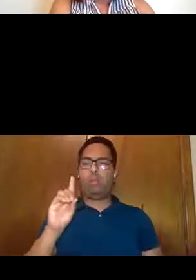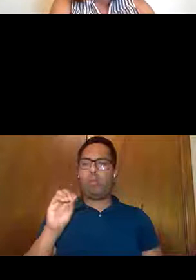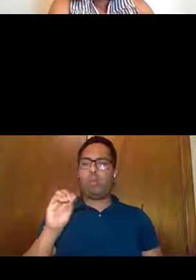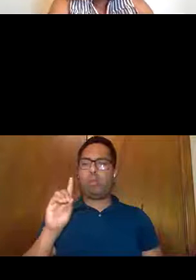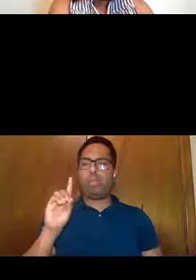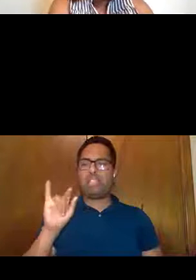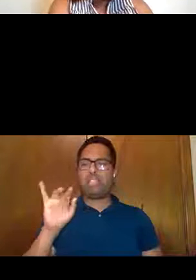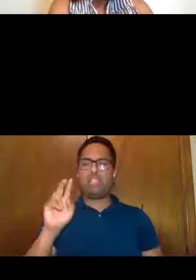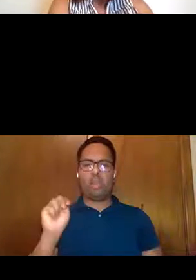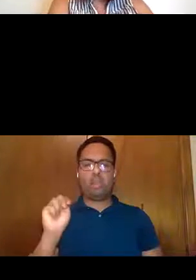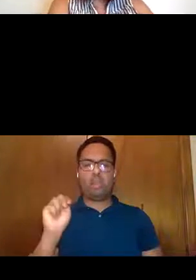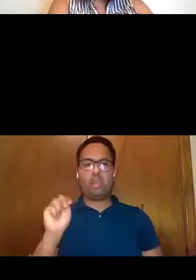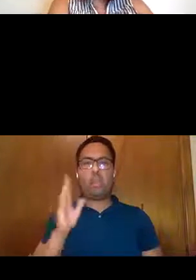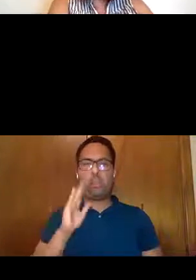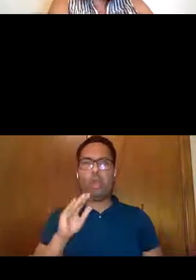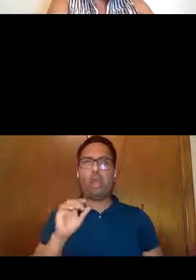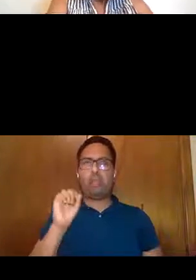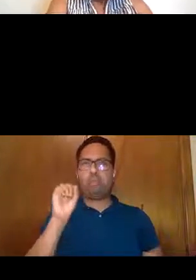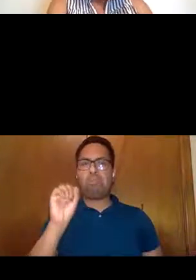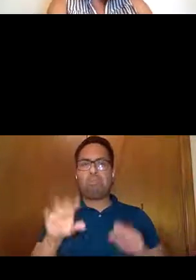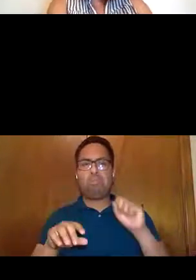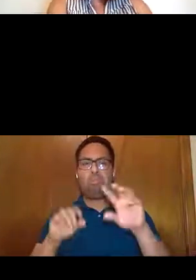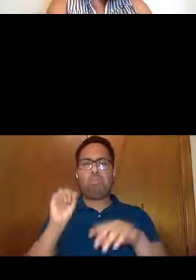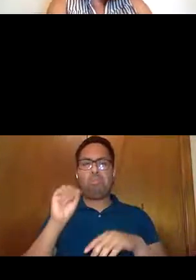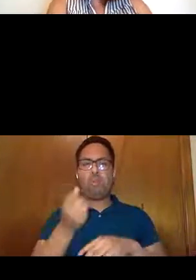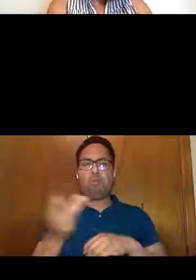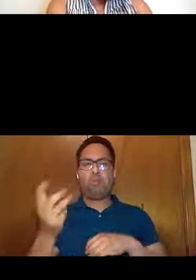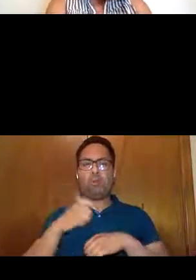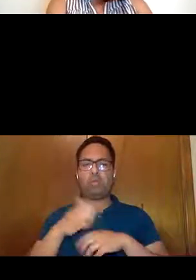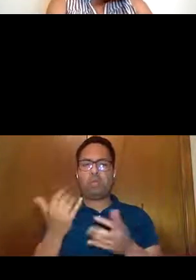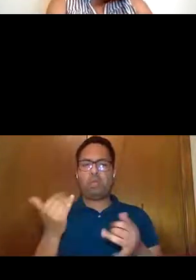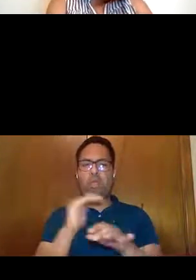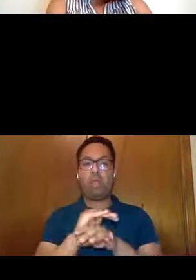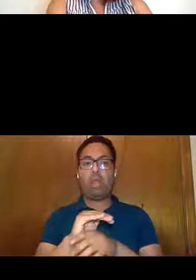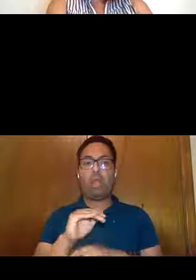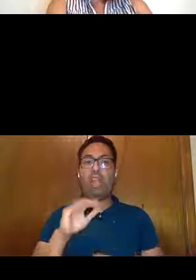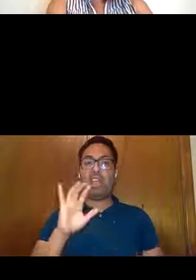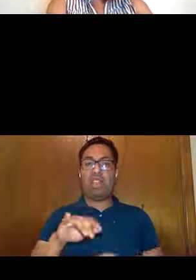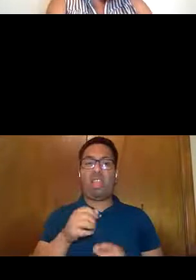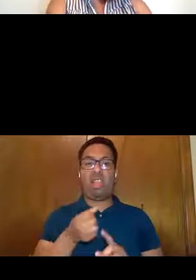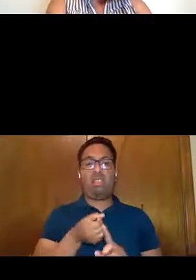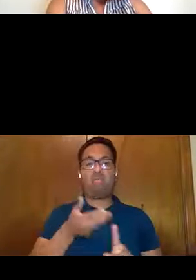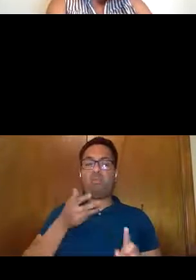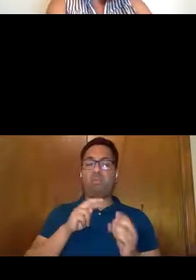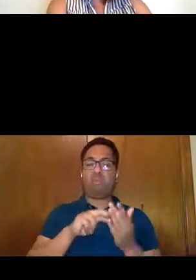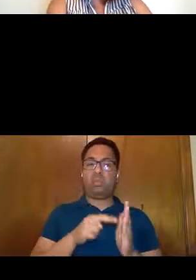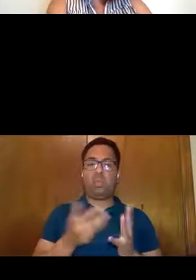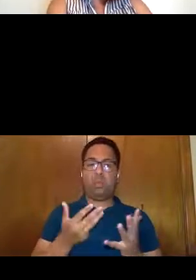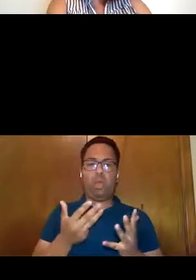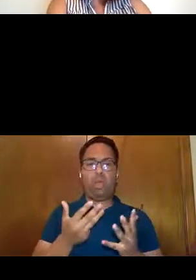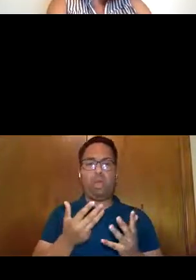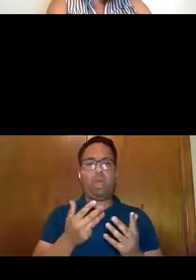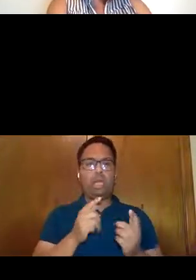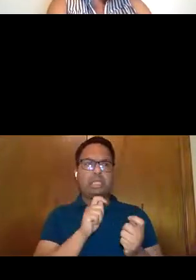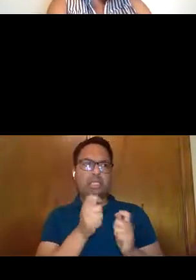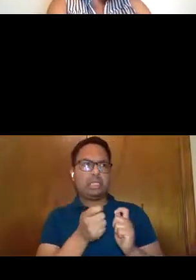spoken a couple times this evening. And an accommodation, the definition is the adjustments or